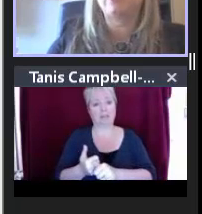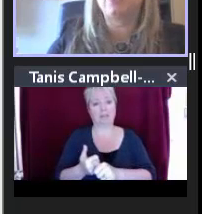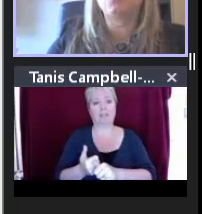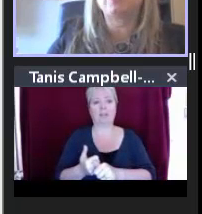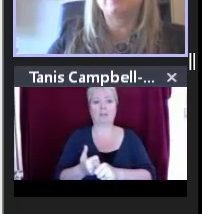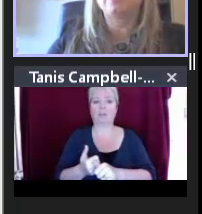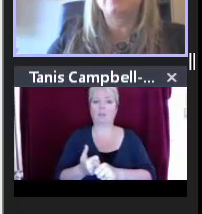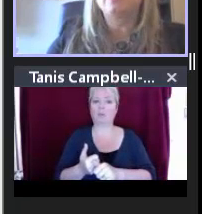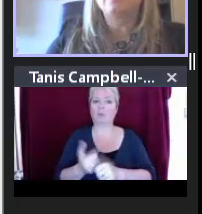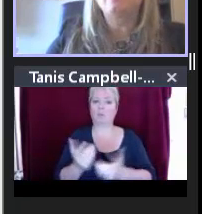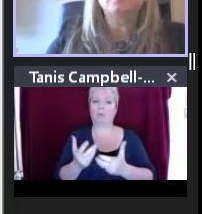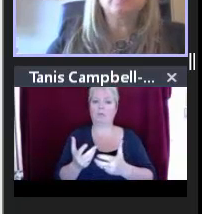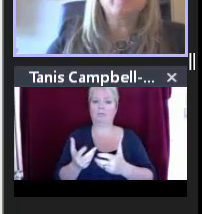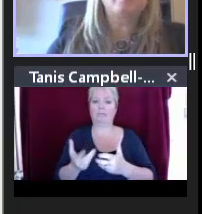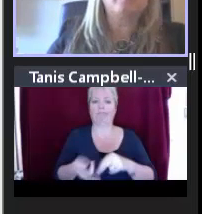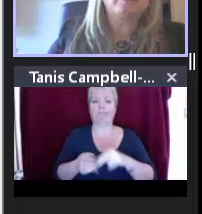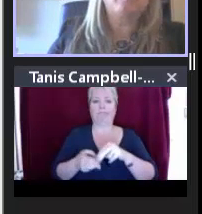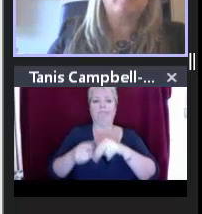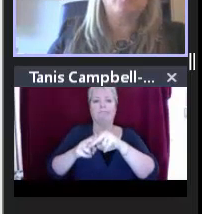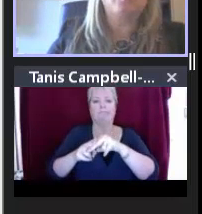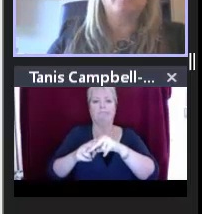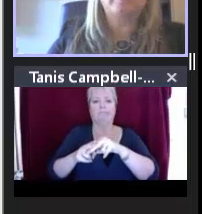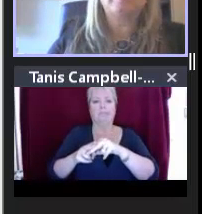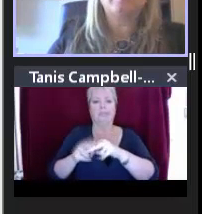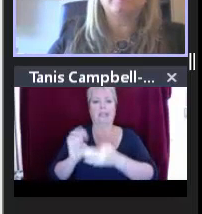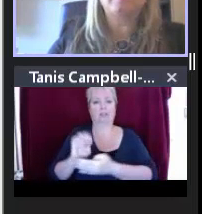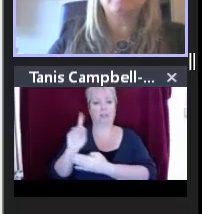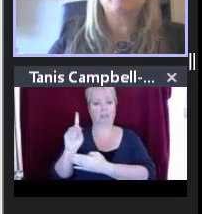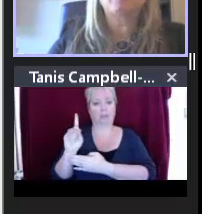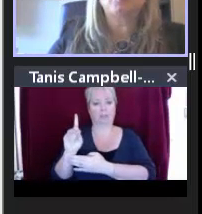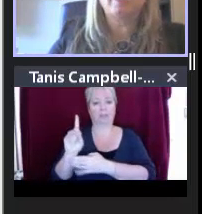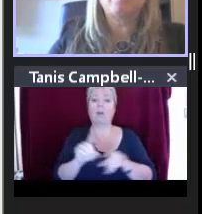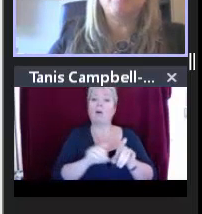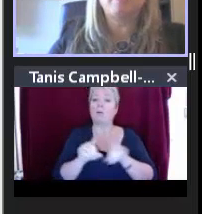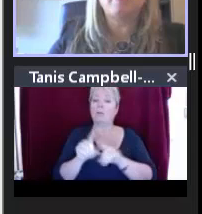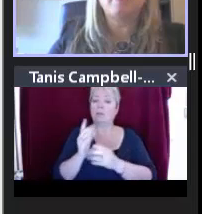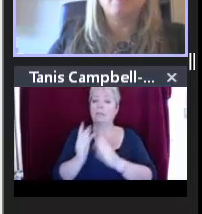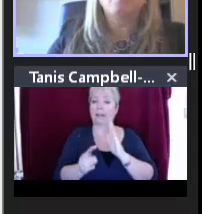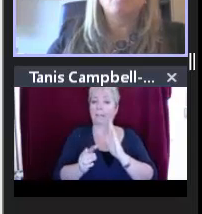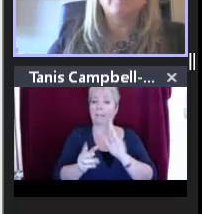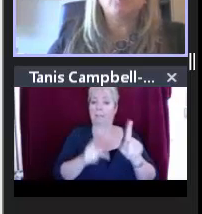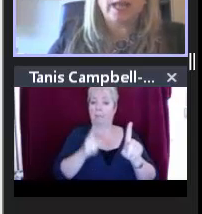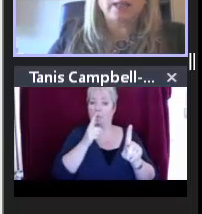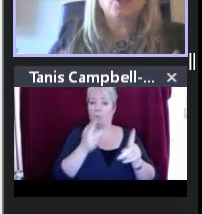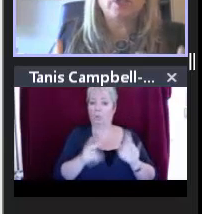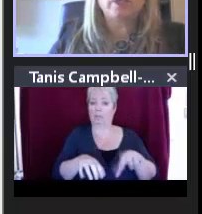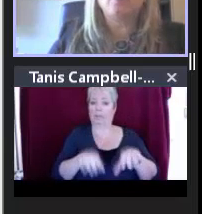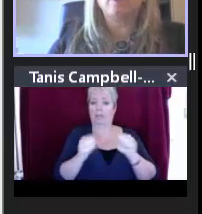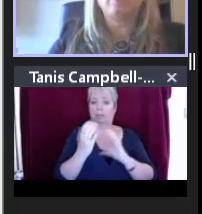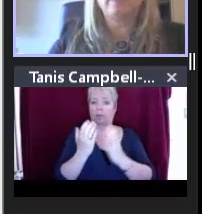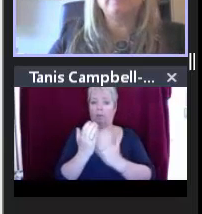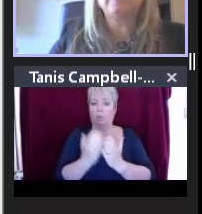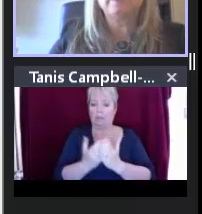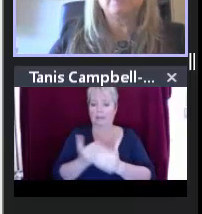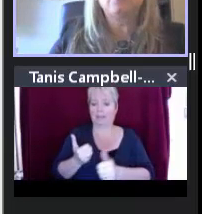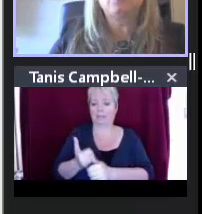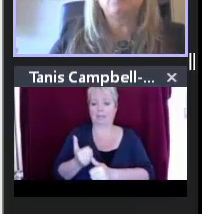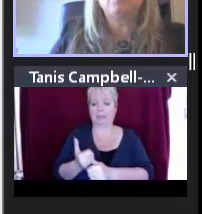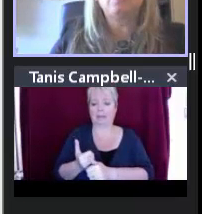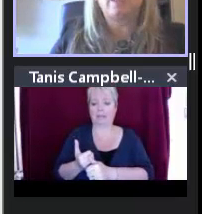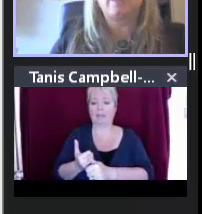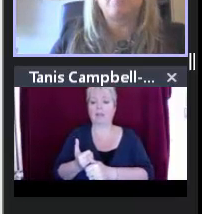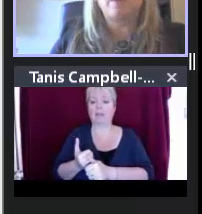ramp up their education. There's also parents with children with disabilities, which can be quite a challenge in the